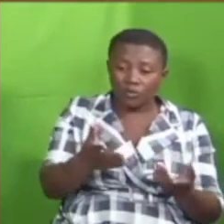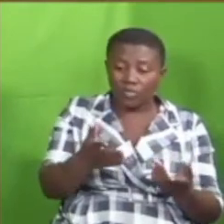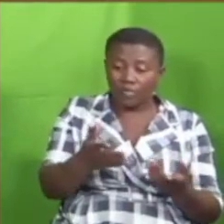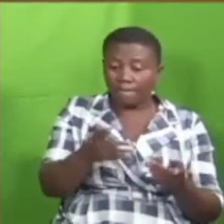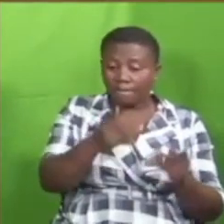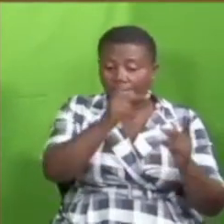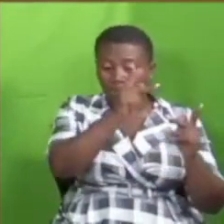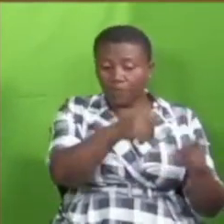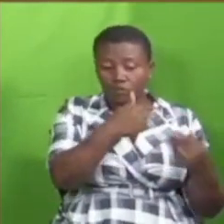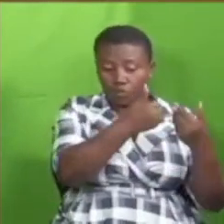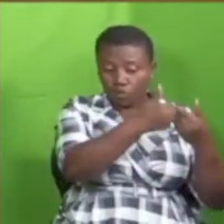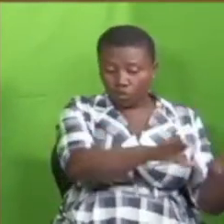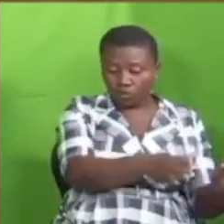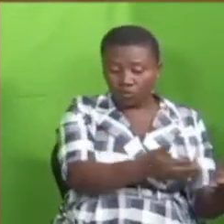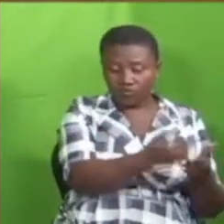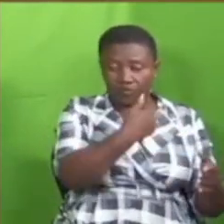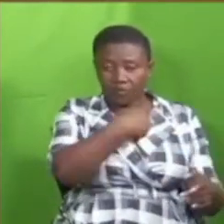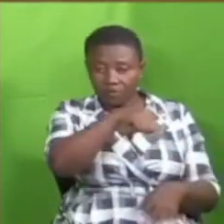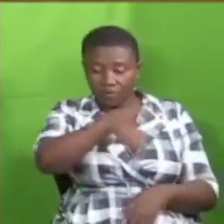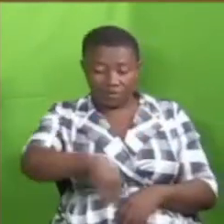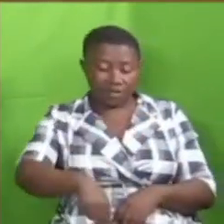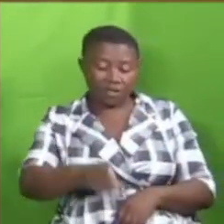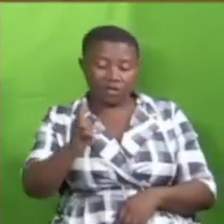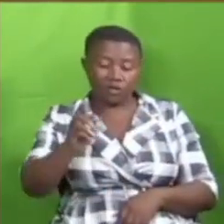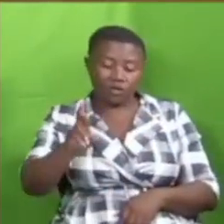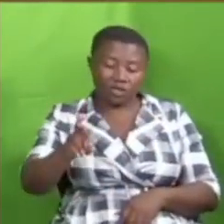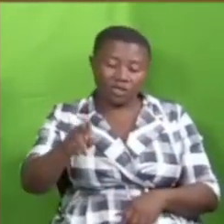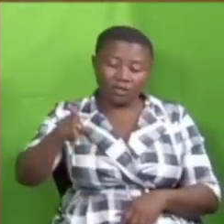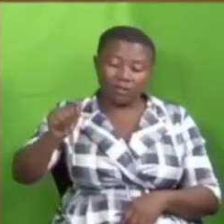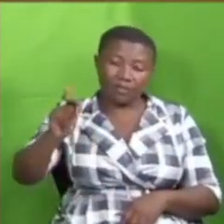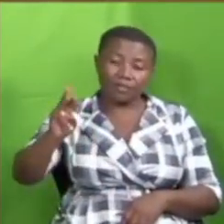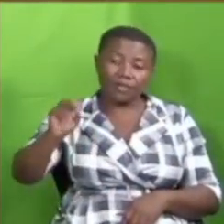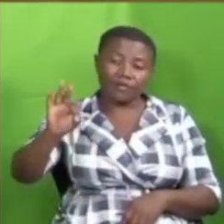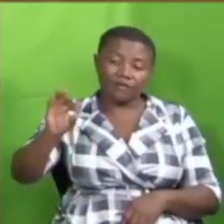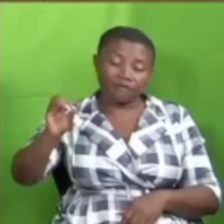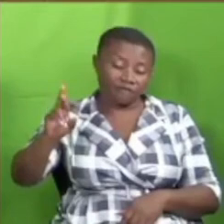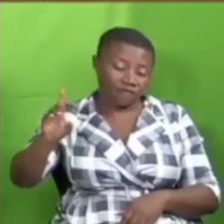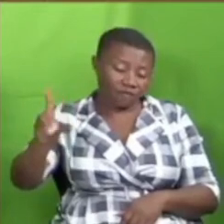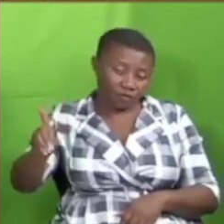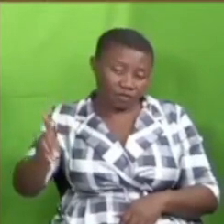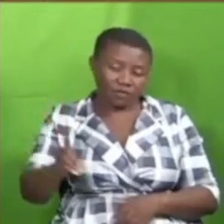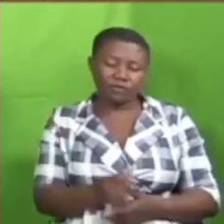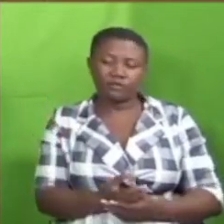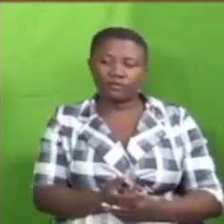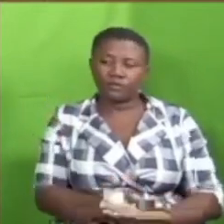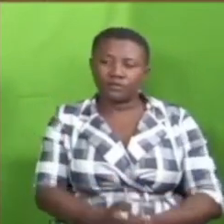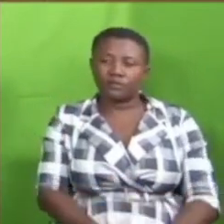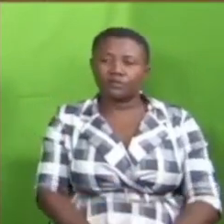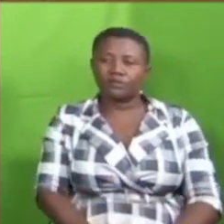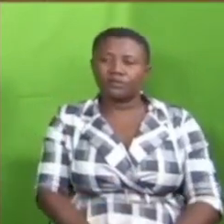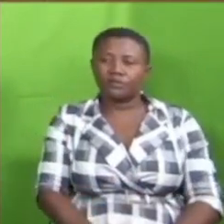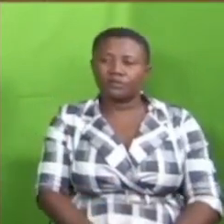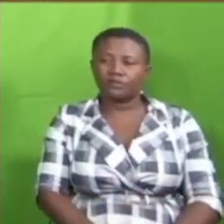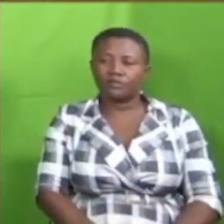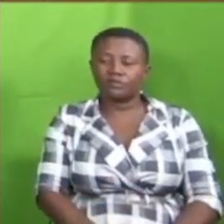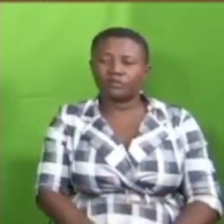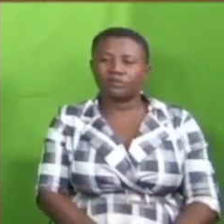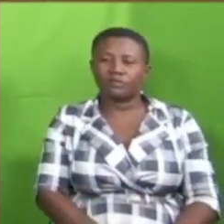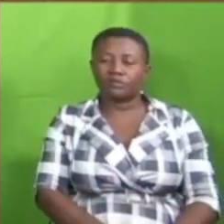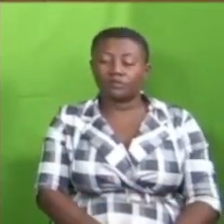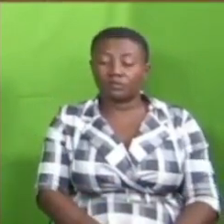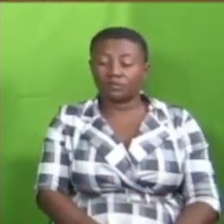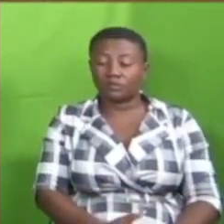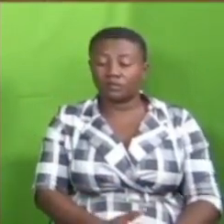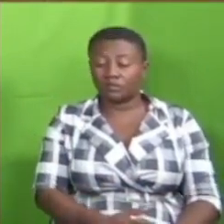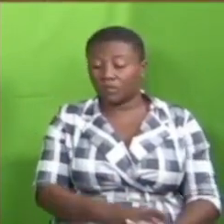predecessor, Dr. Atta Basoah. Mr. Speaker, the late